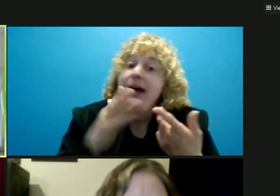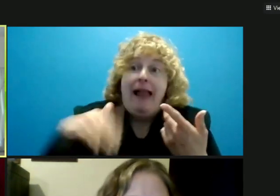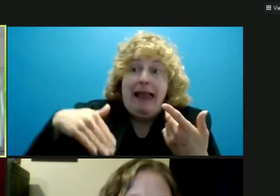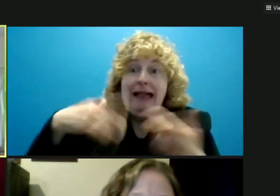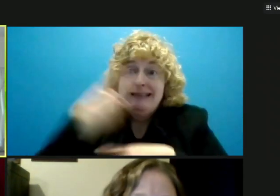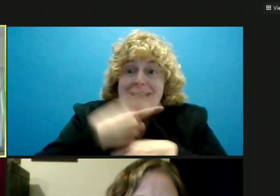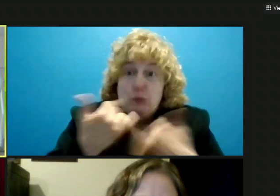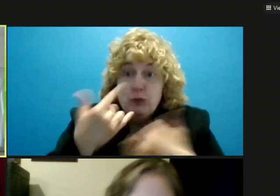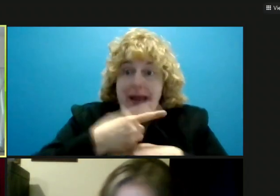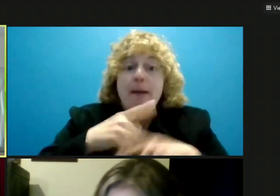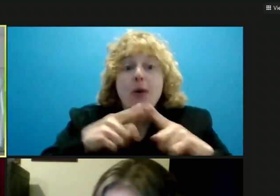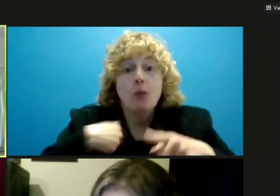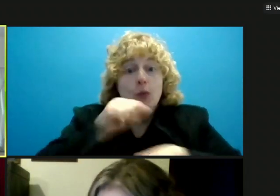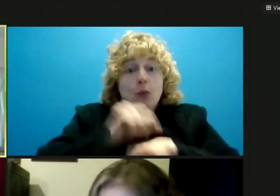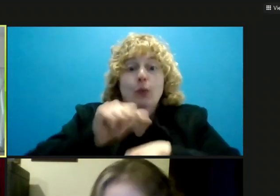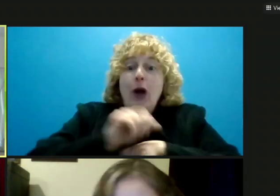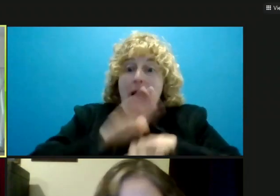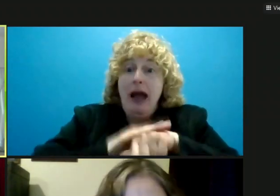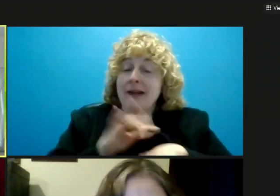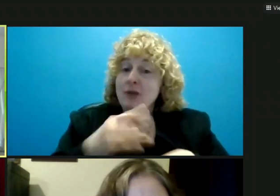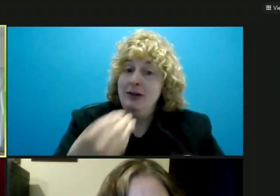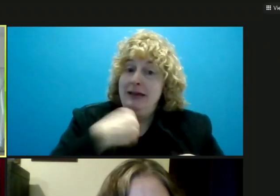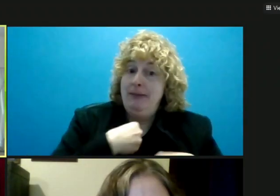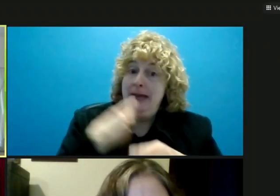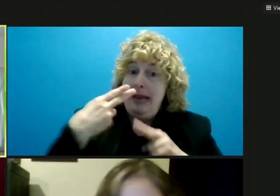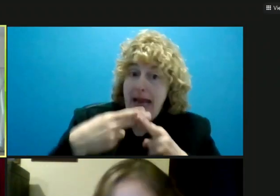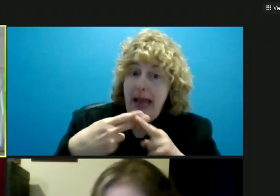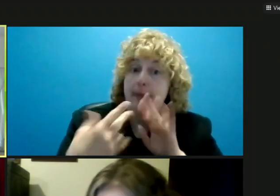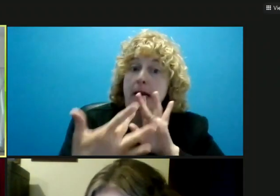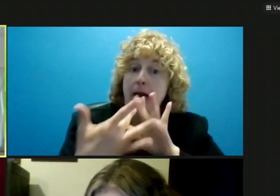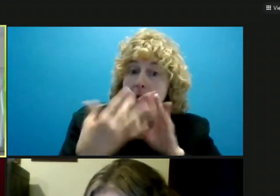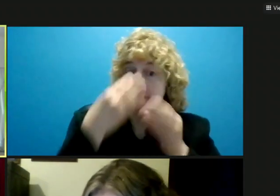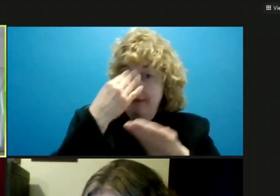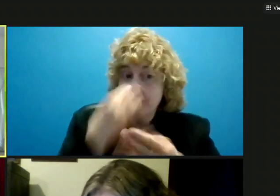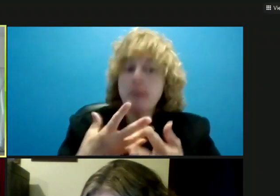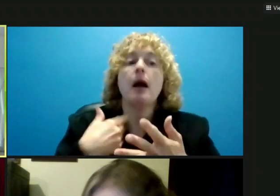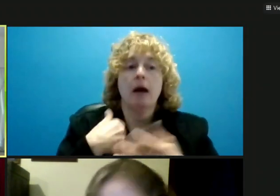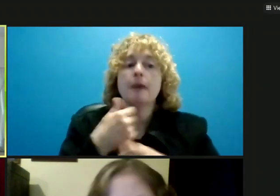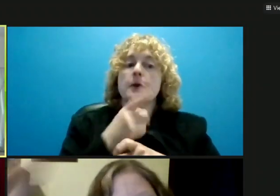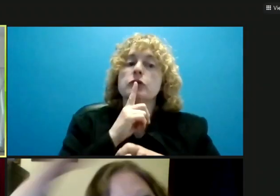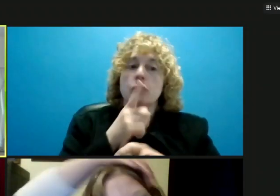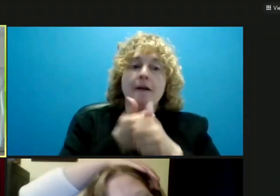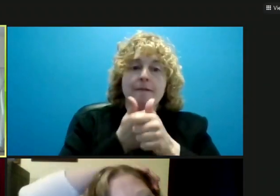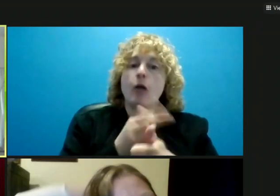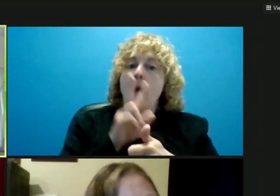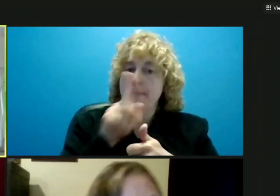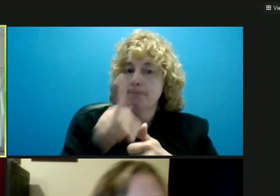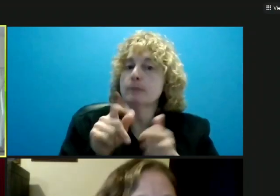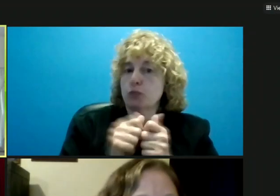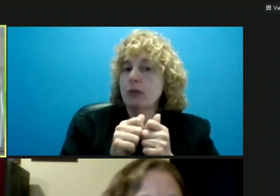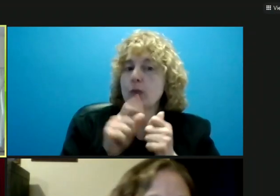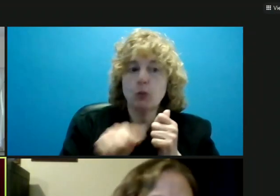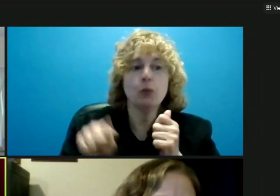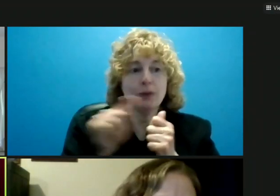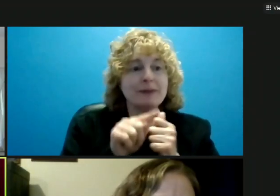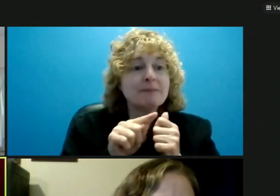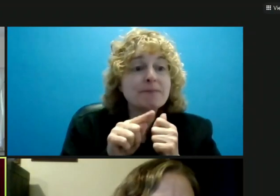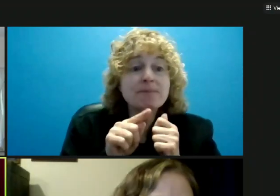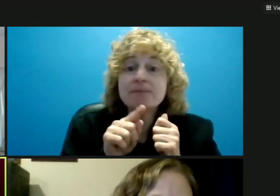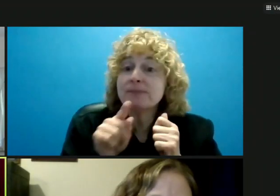working on it. So, if you give me your name and your contact information, I will make sure that I follow up with you. Great. Christine,